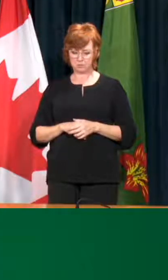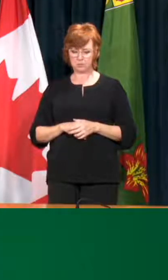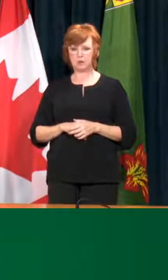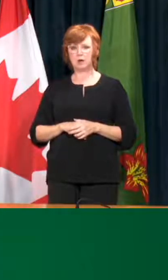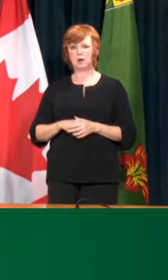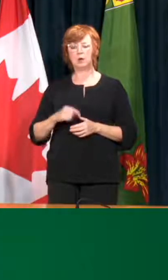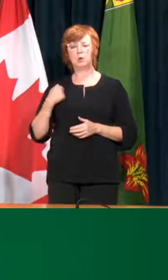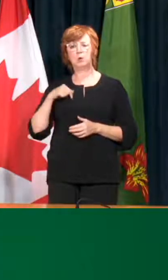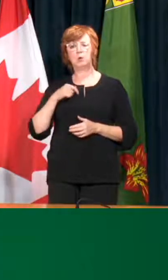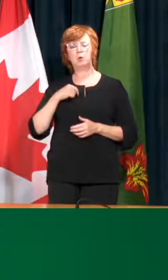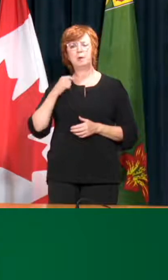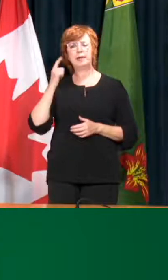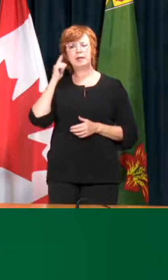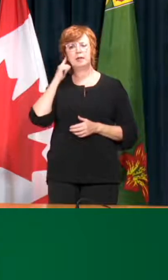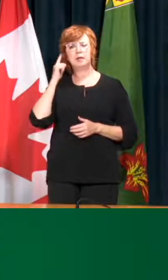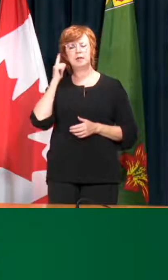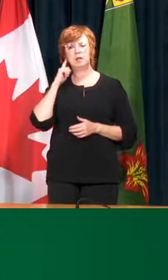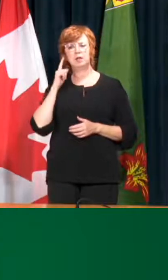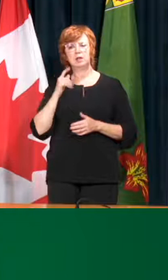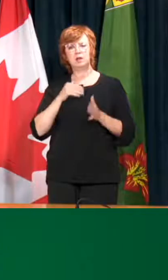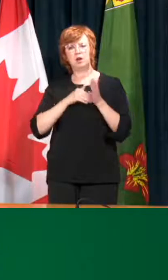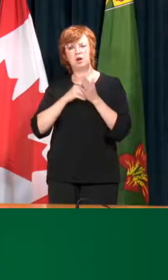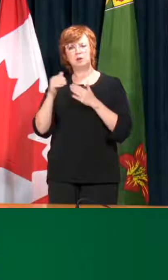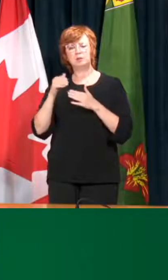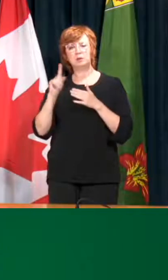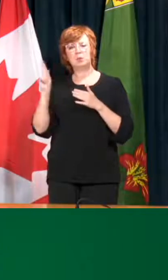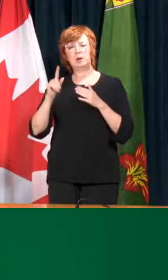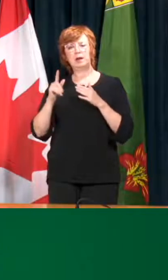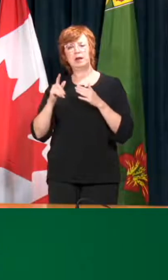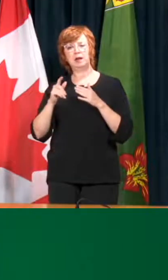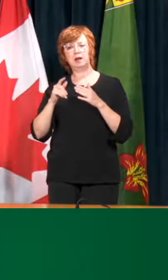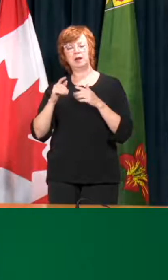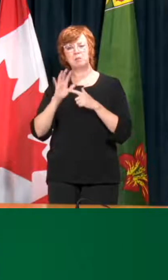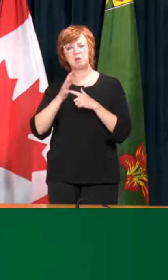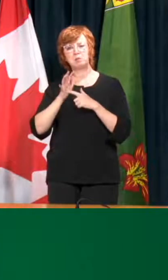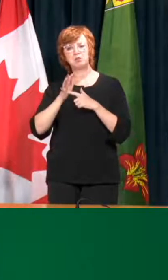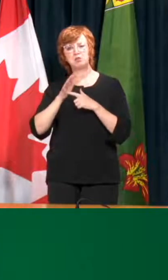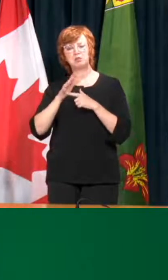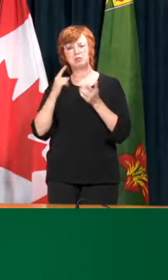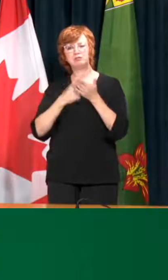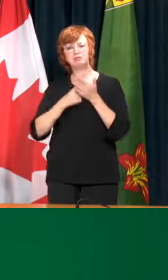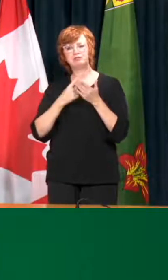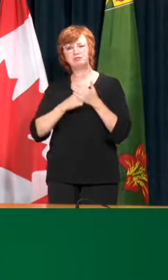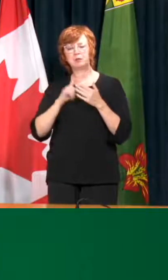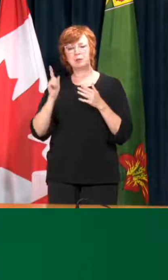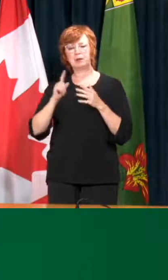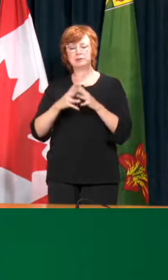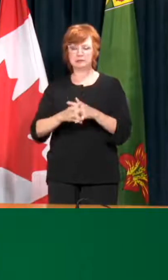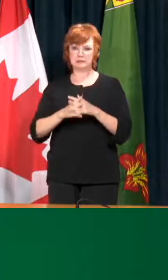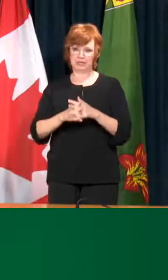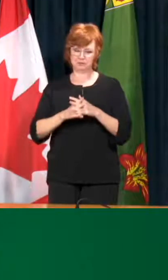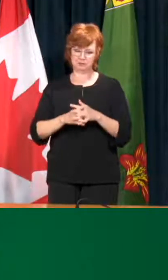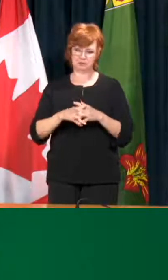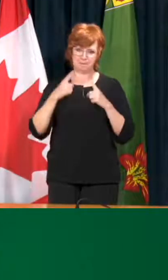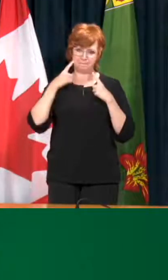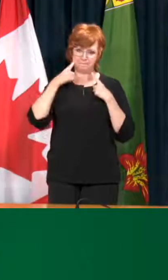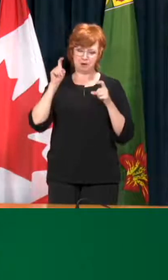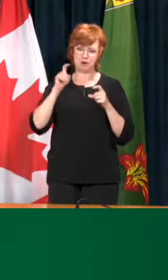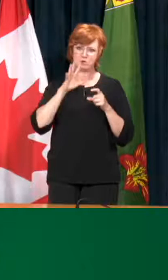the States, about politicians wearing face masks as a way to set a good example for their constituents who they want to wear face